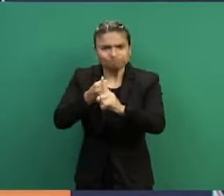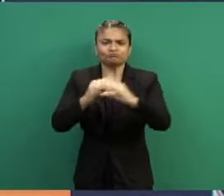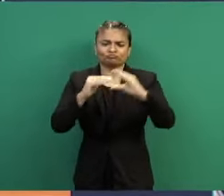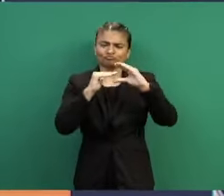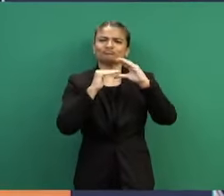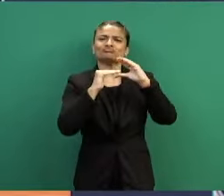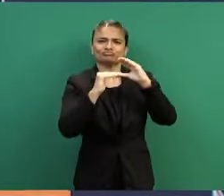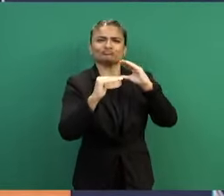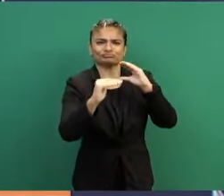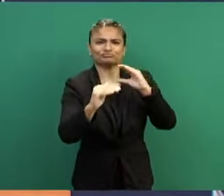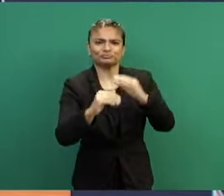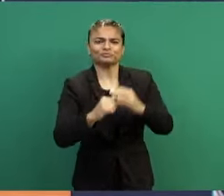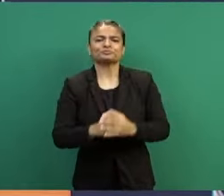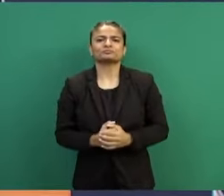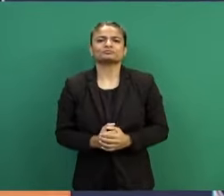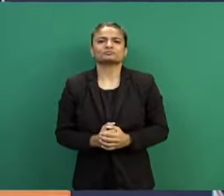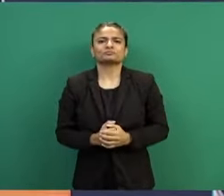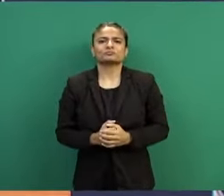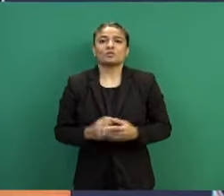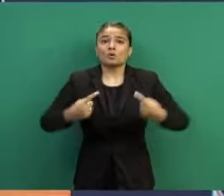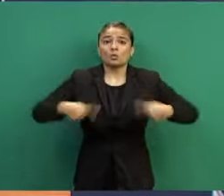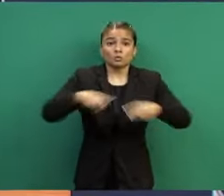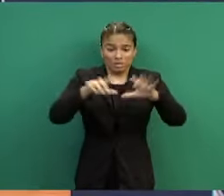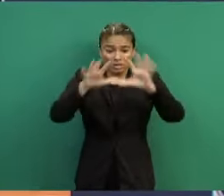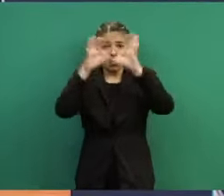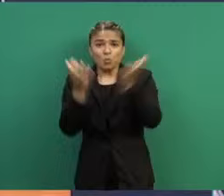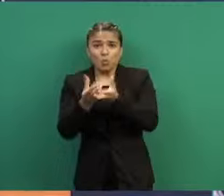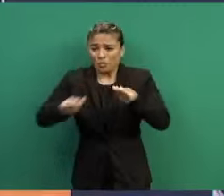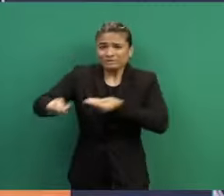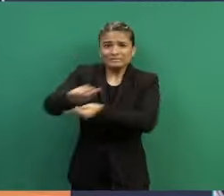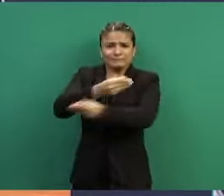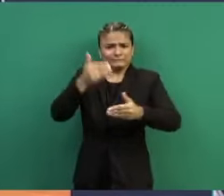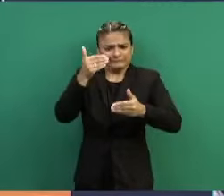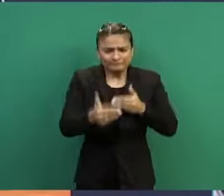to remain tight and growth moderate.